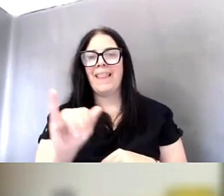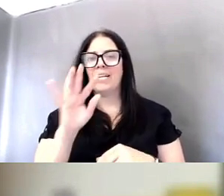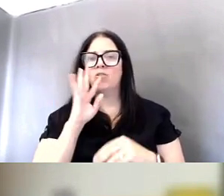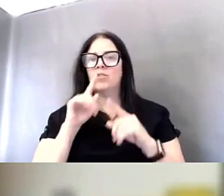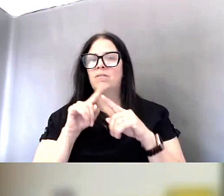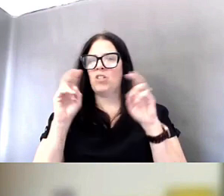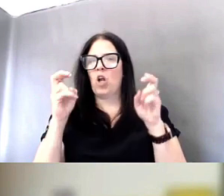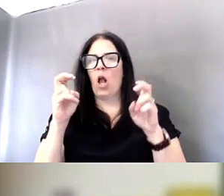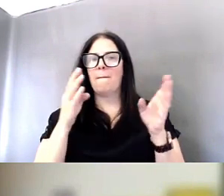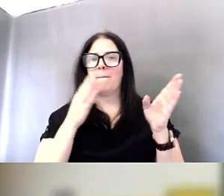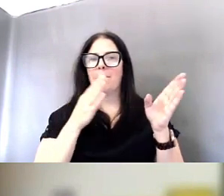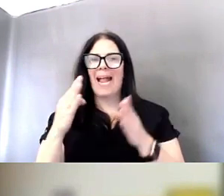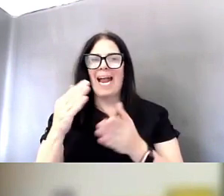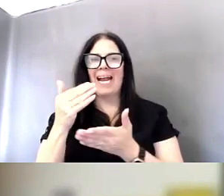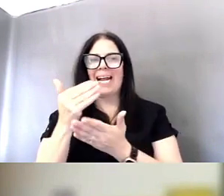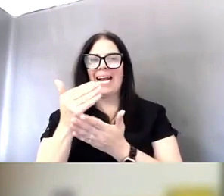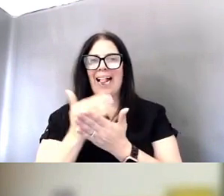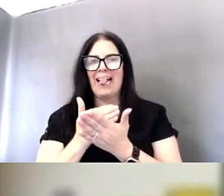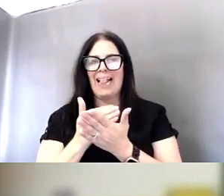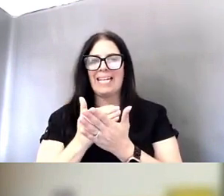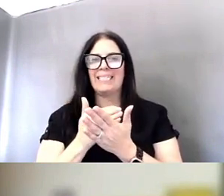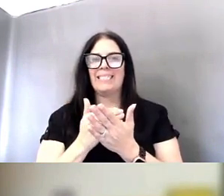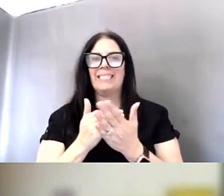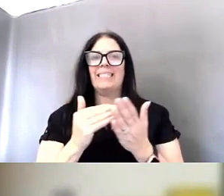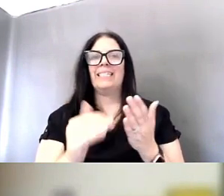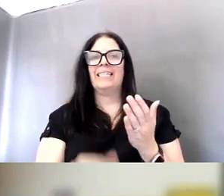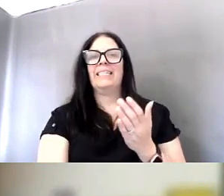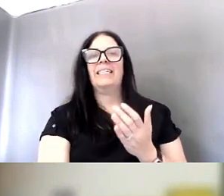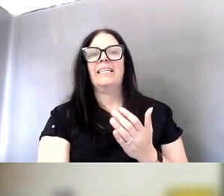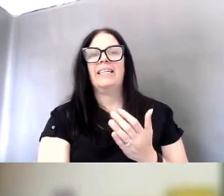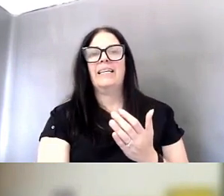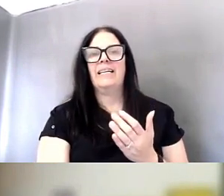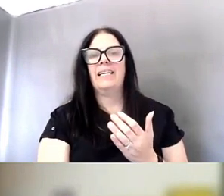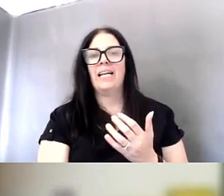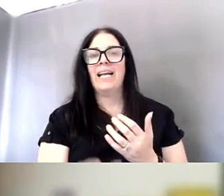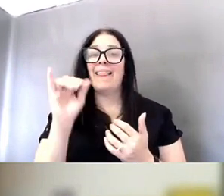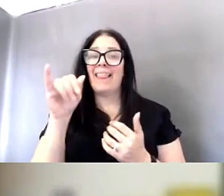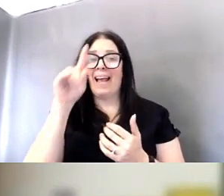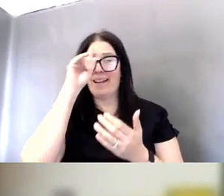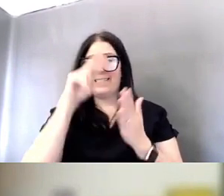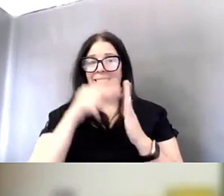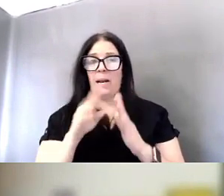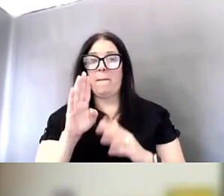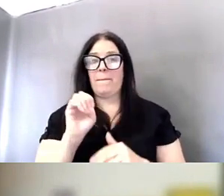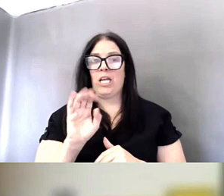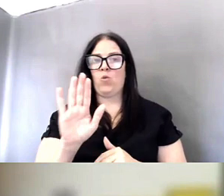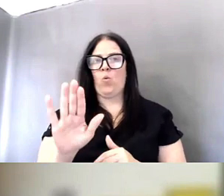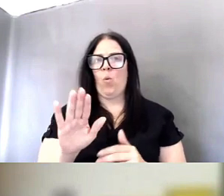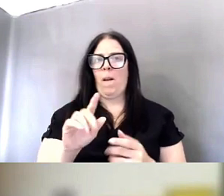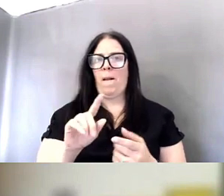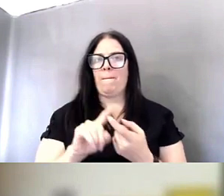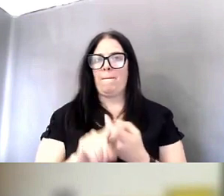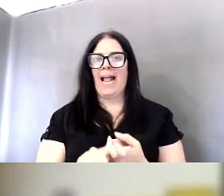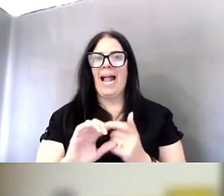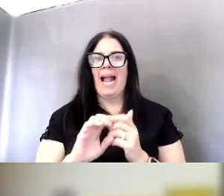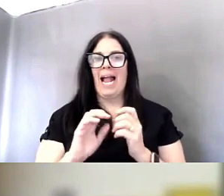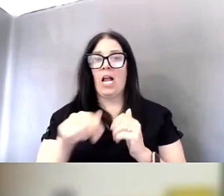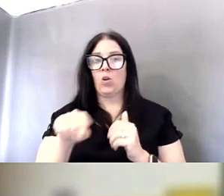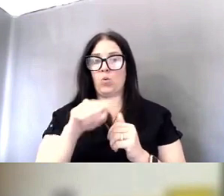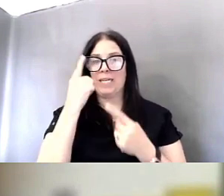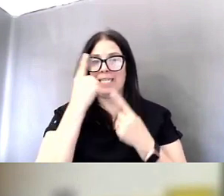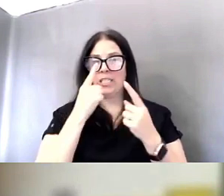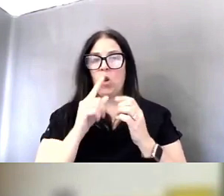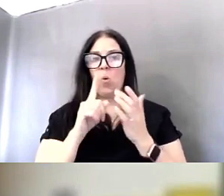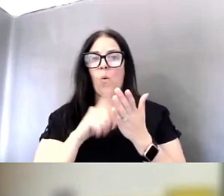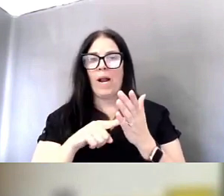and it is intended to be your pal as you consider what to consider as you